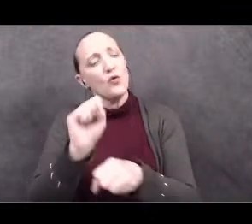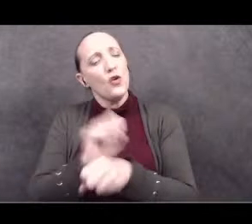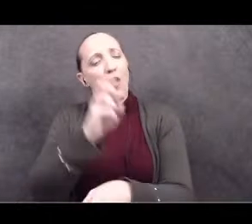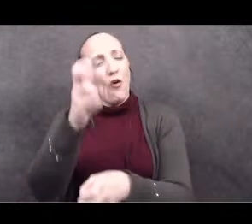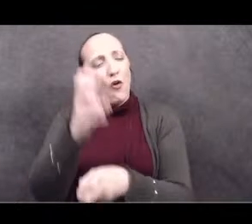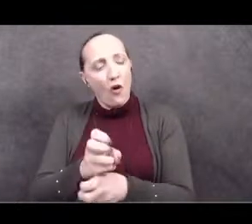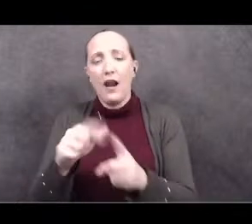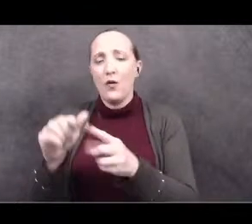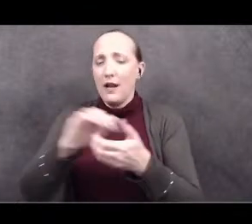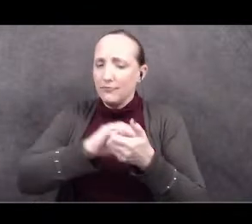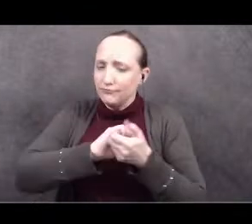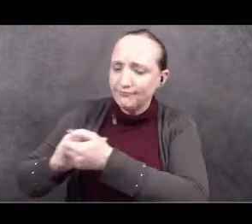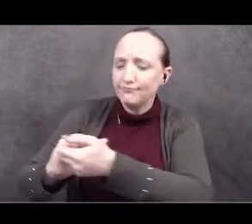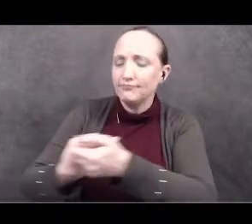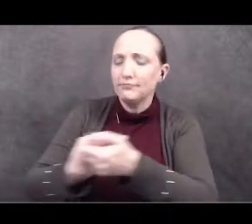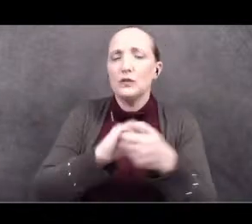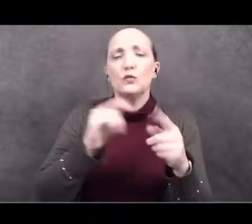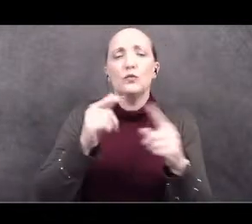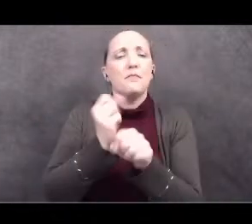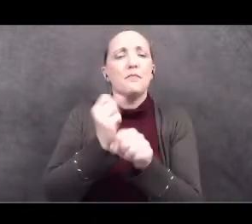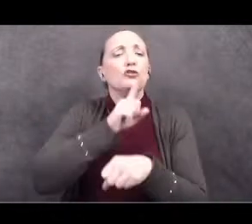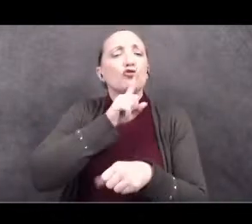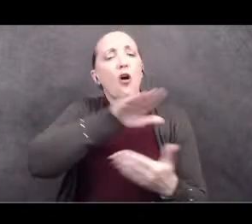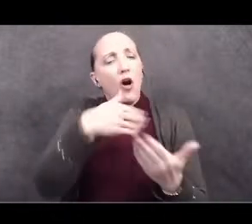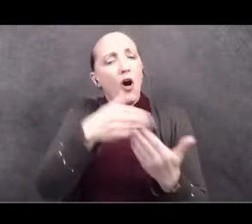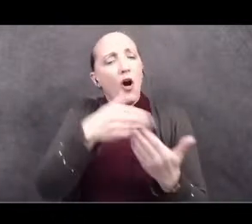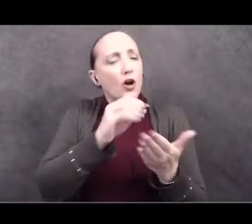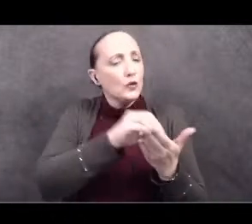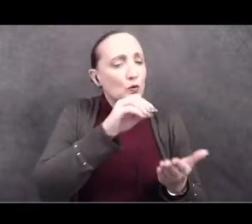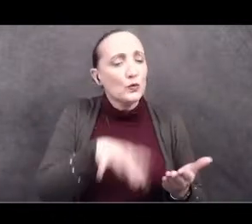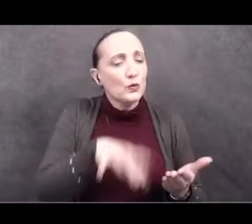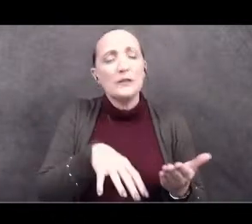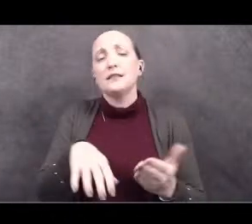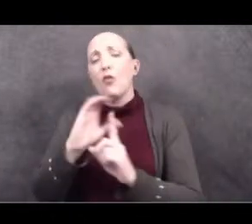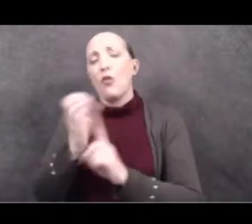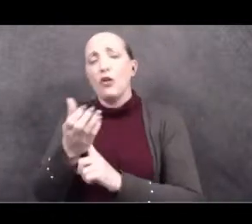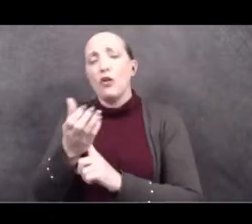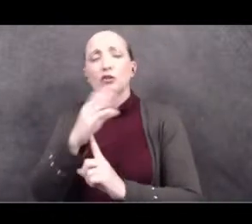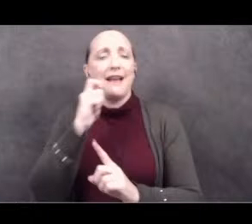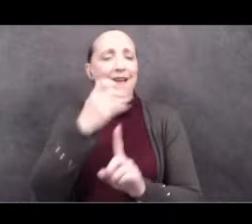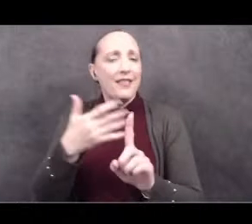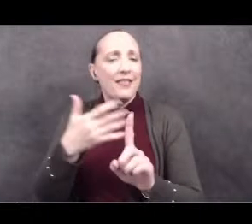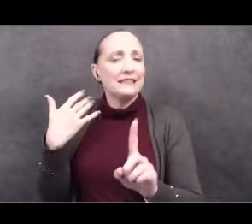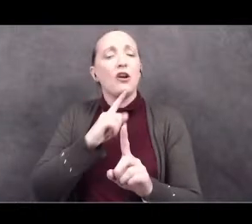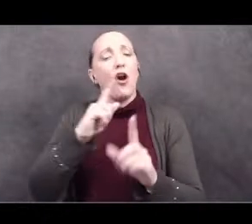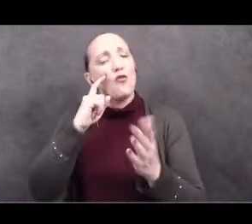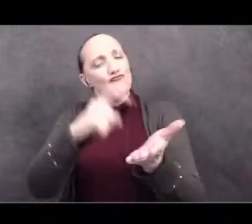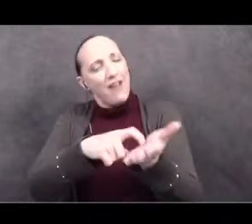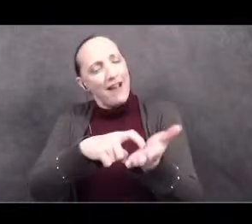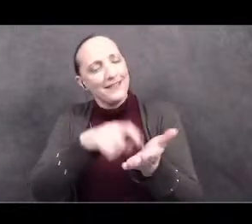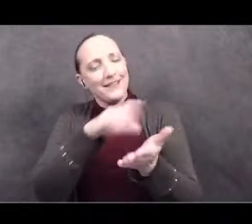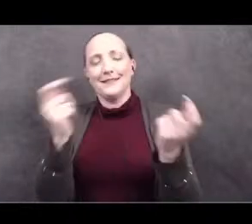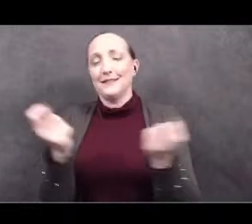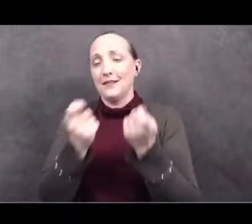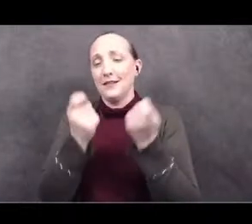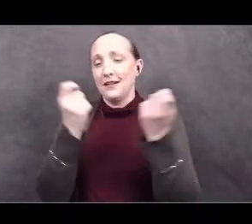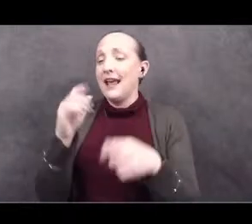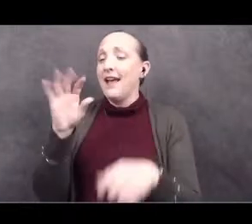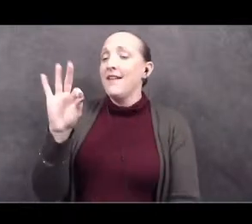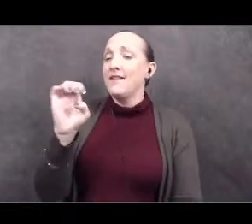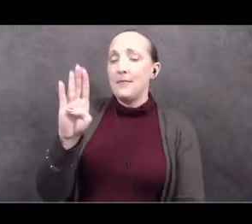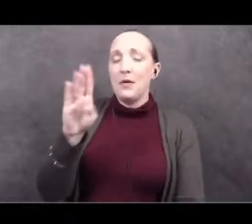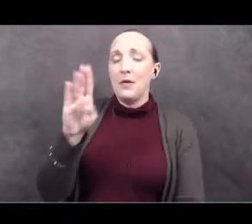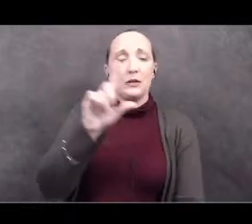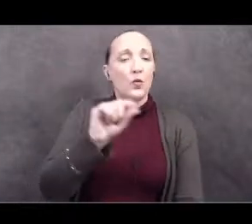collaboratively to ensure all students cultures and ethnicities are recognized and celebrated in February 2020 our district